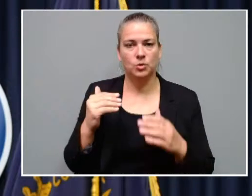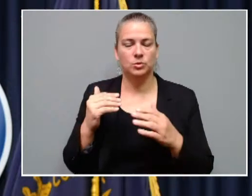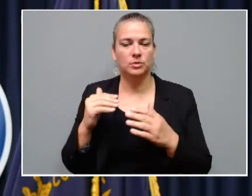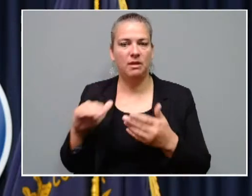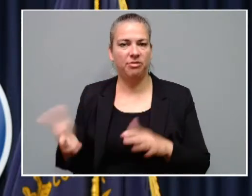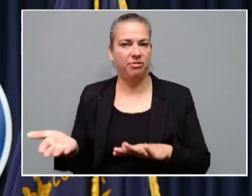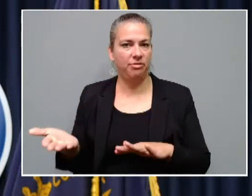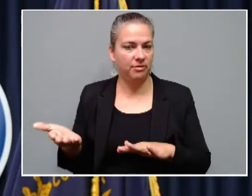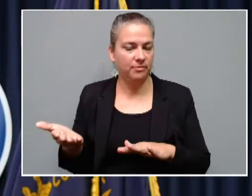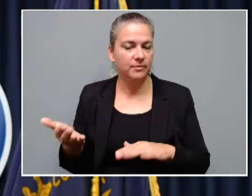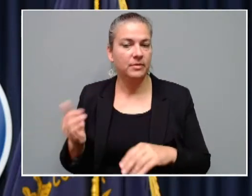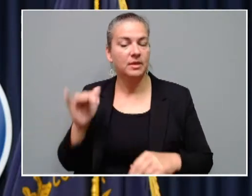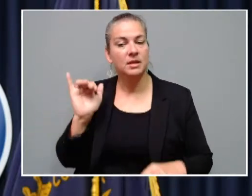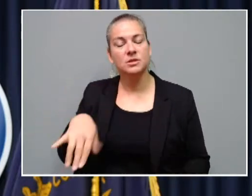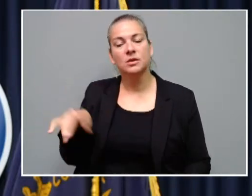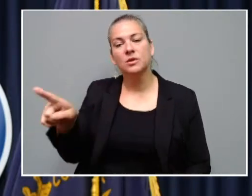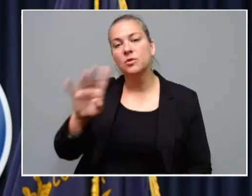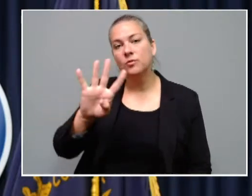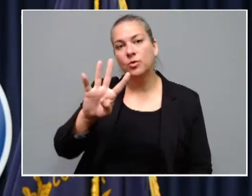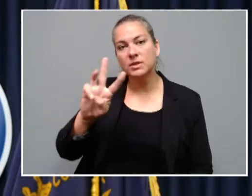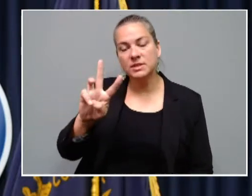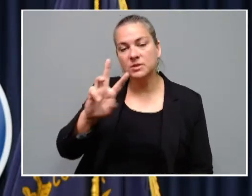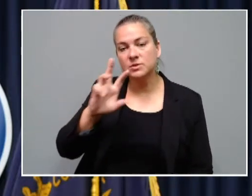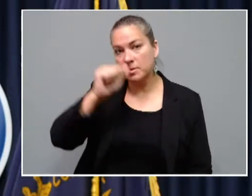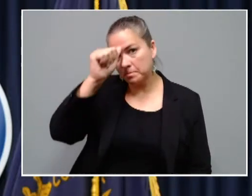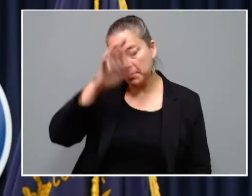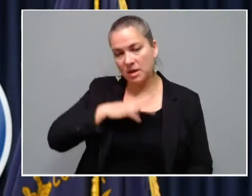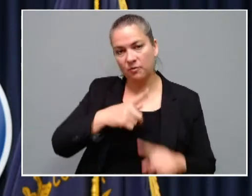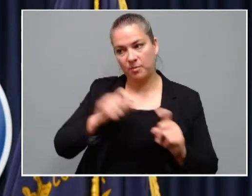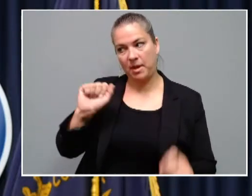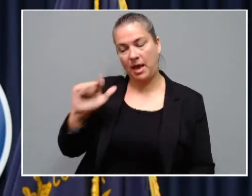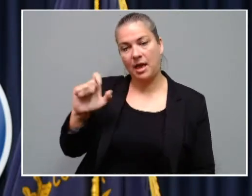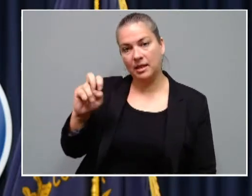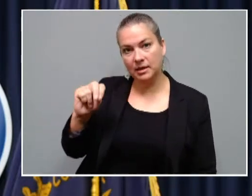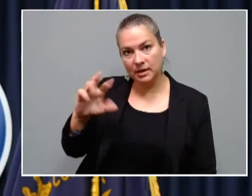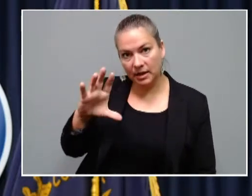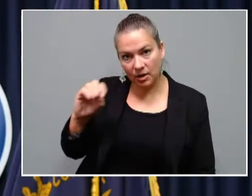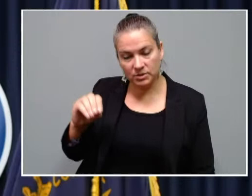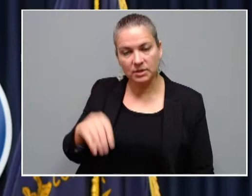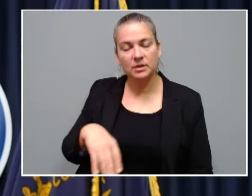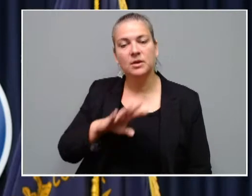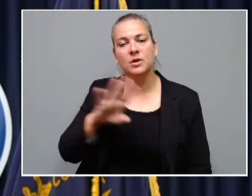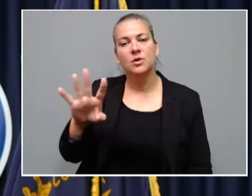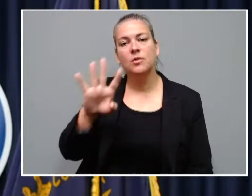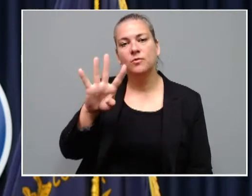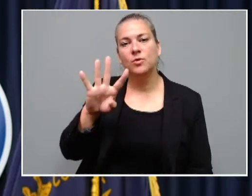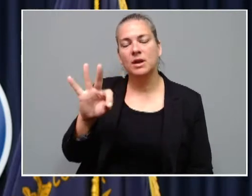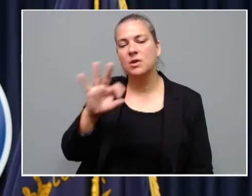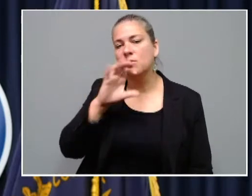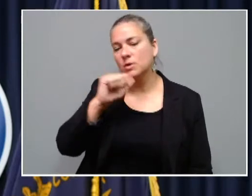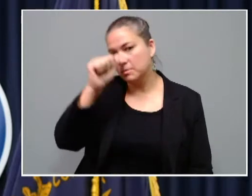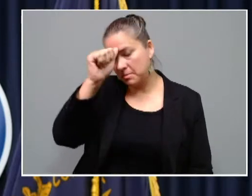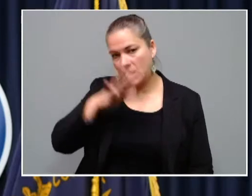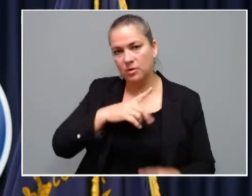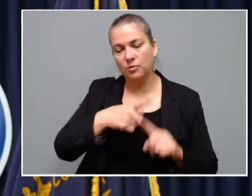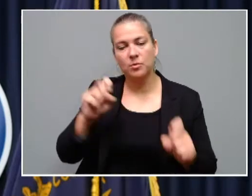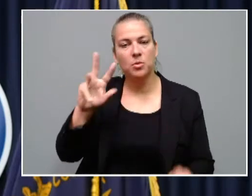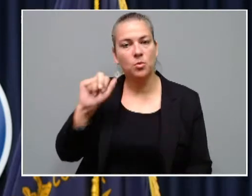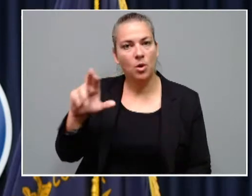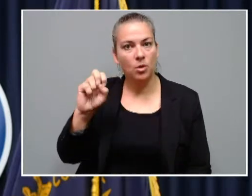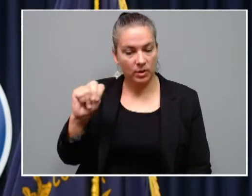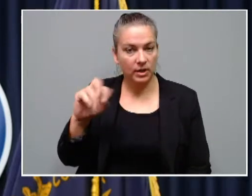Those include a 46-year-old man from Allen County and a 49-year-old man from Warren County.